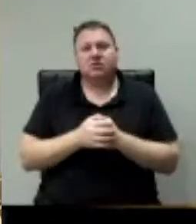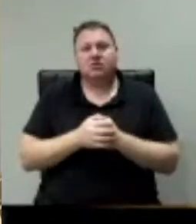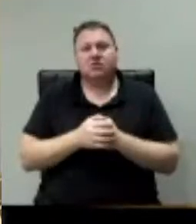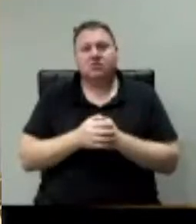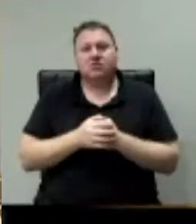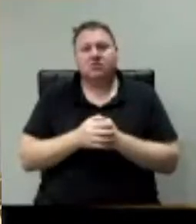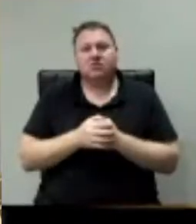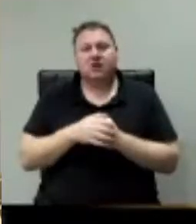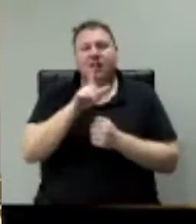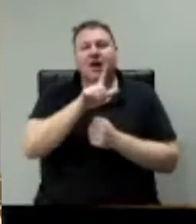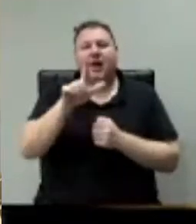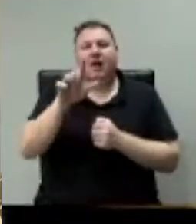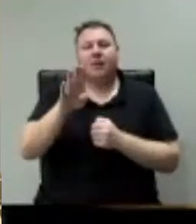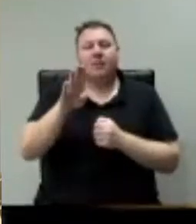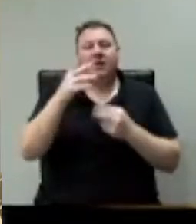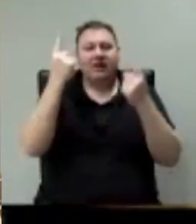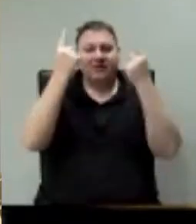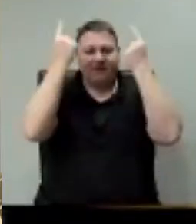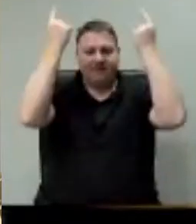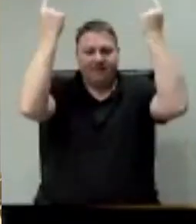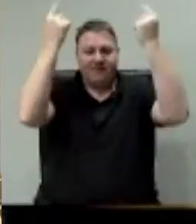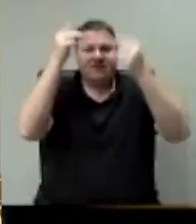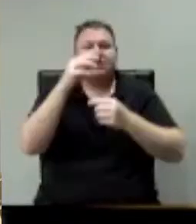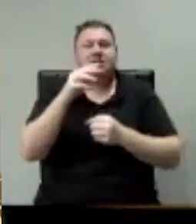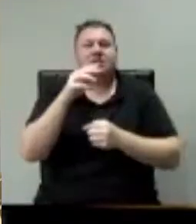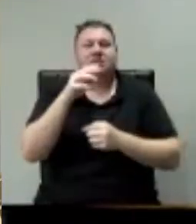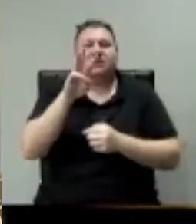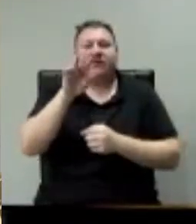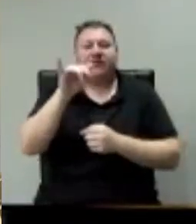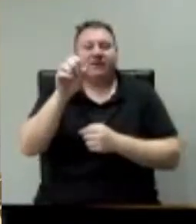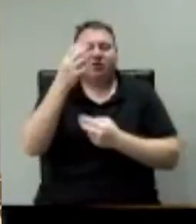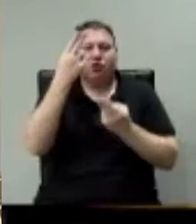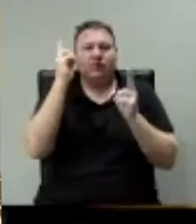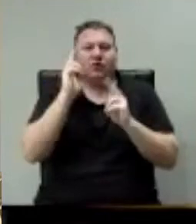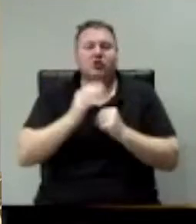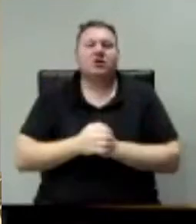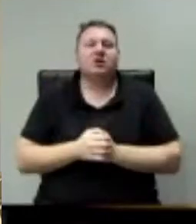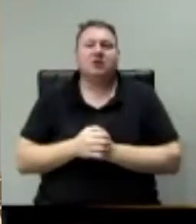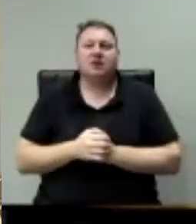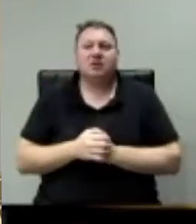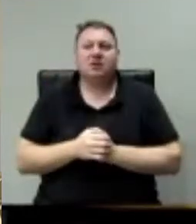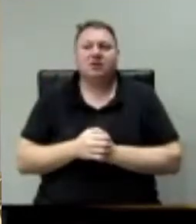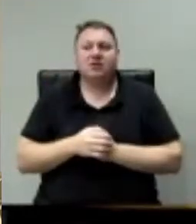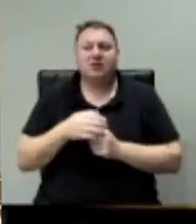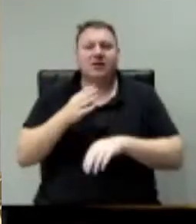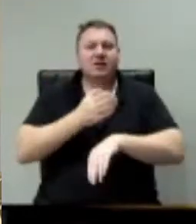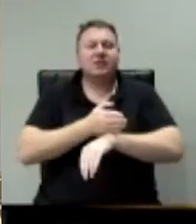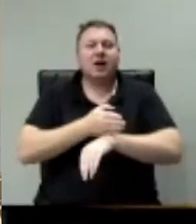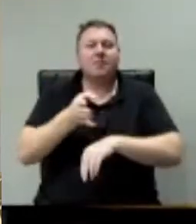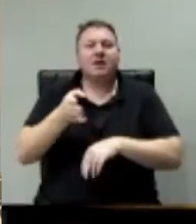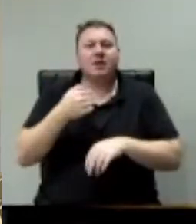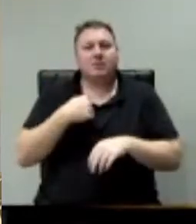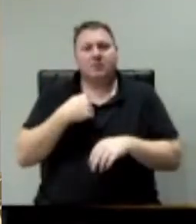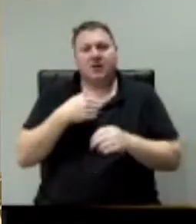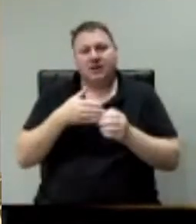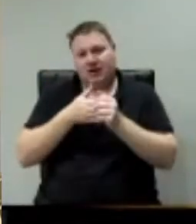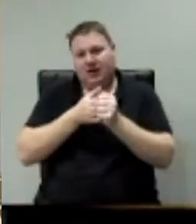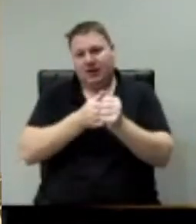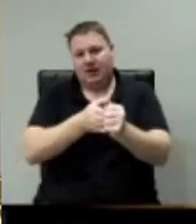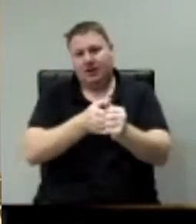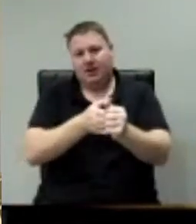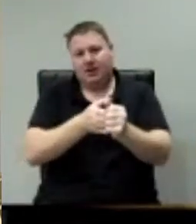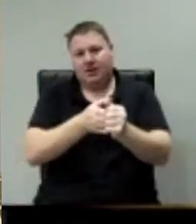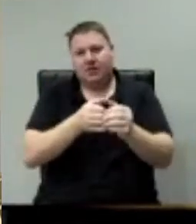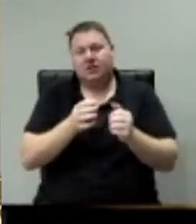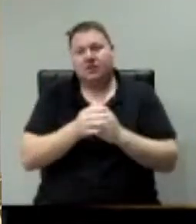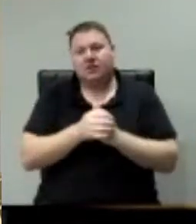I did my LLB at Wits University, and during that time, as I mentioned, I was the leader for